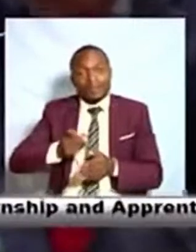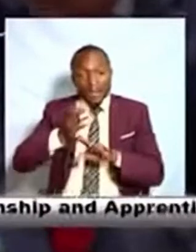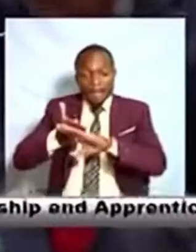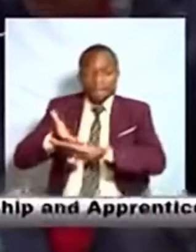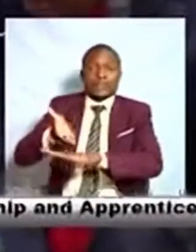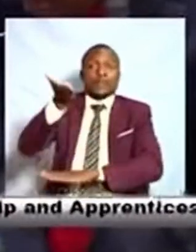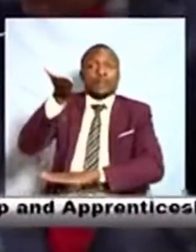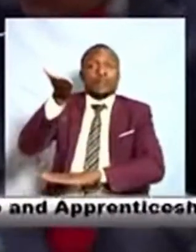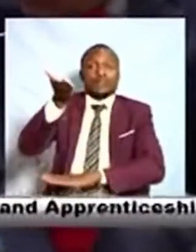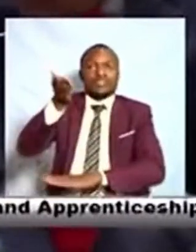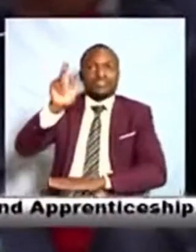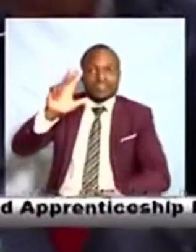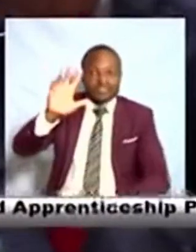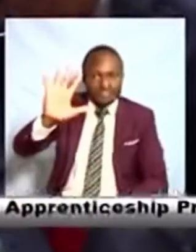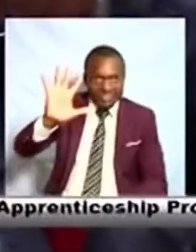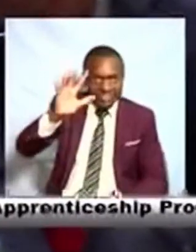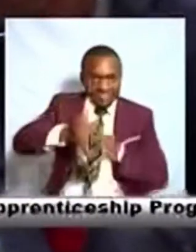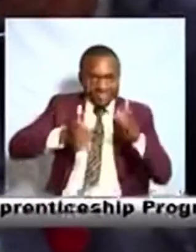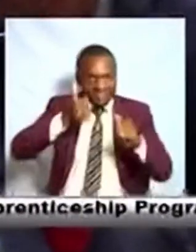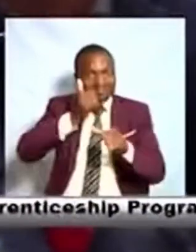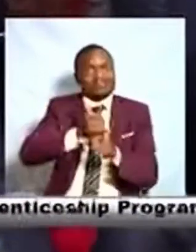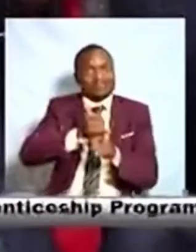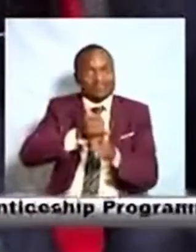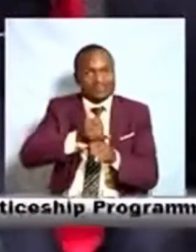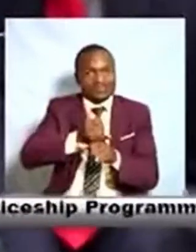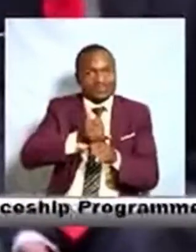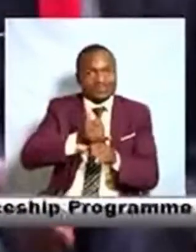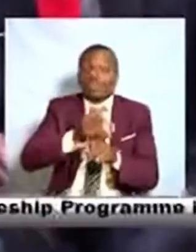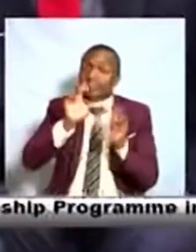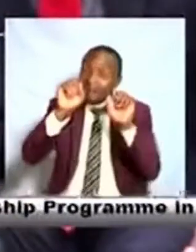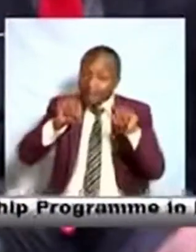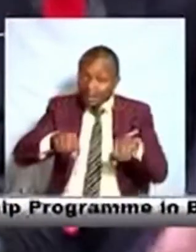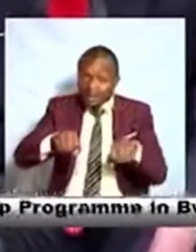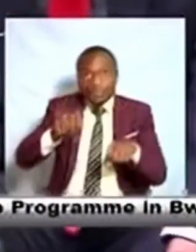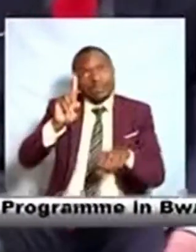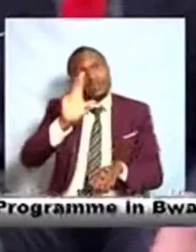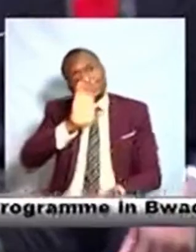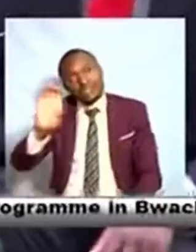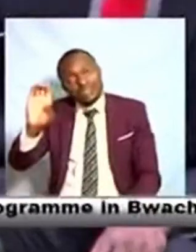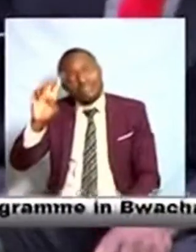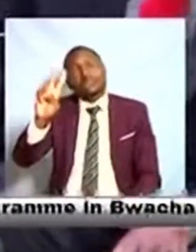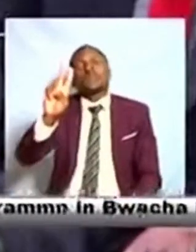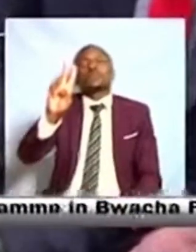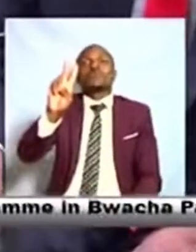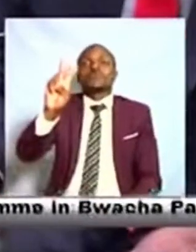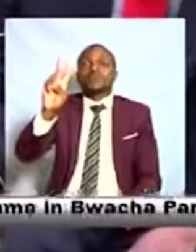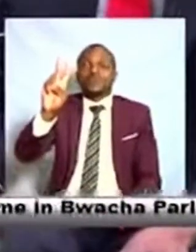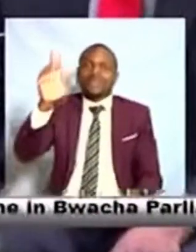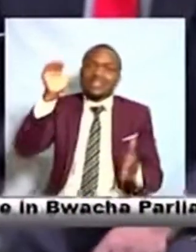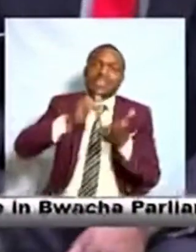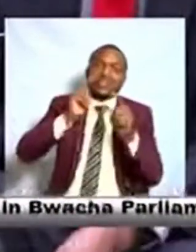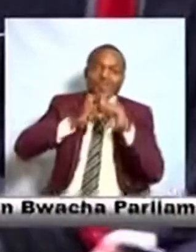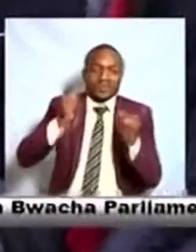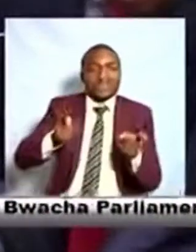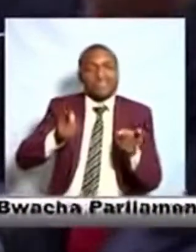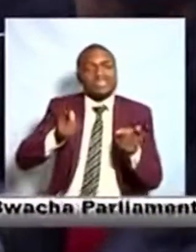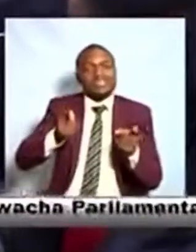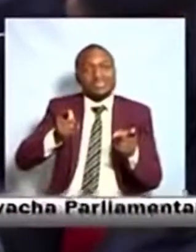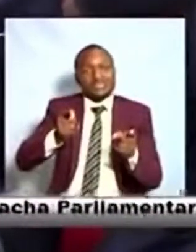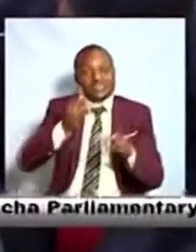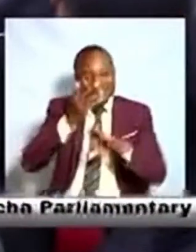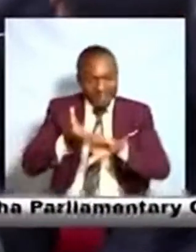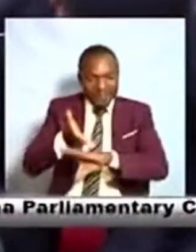above 35 years. She can be 100 or 2,000, but as long as she's over 35.